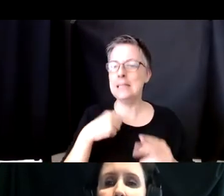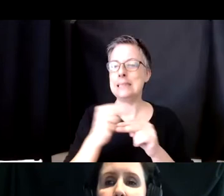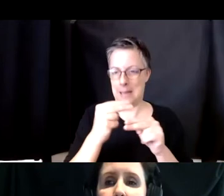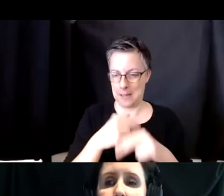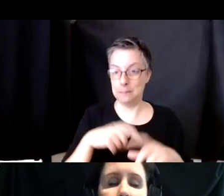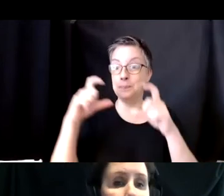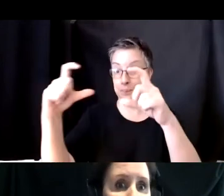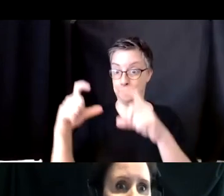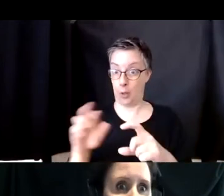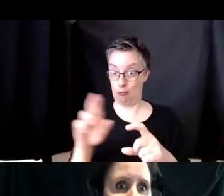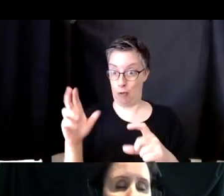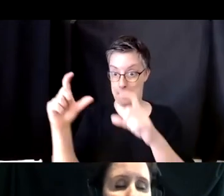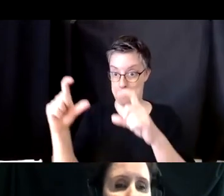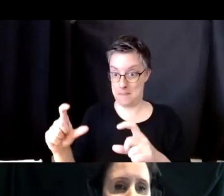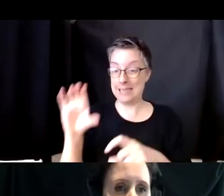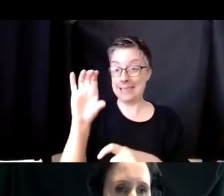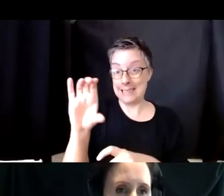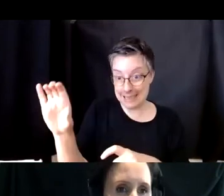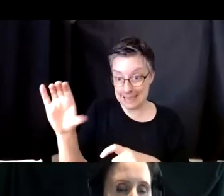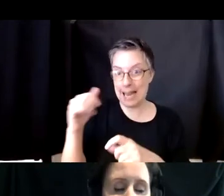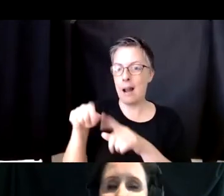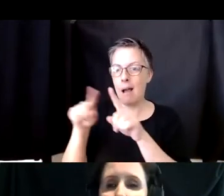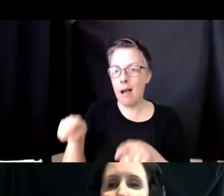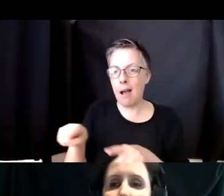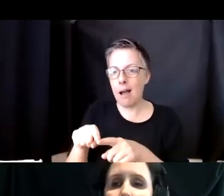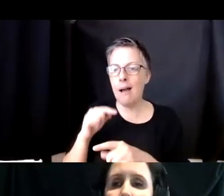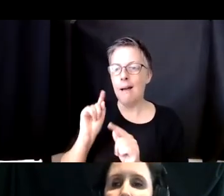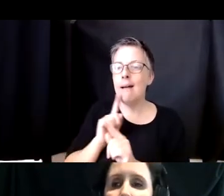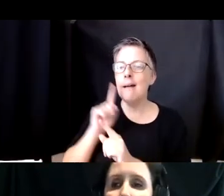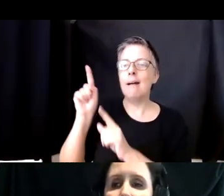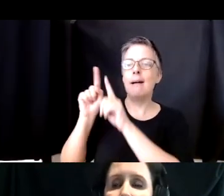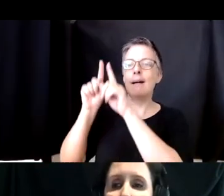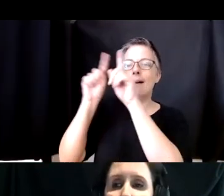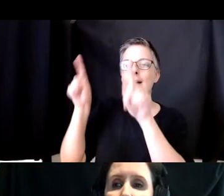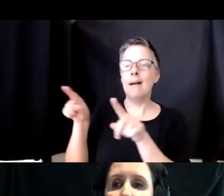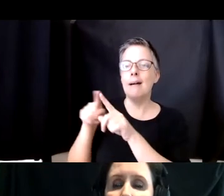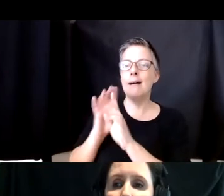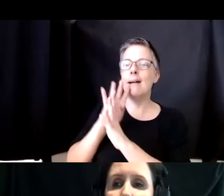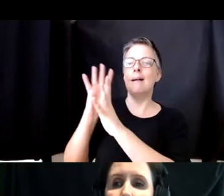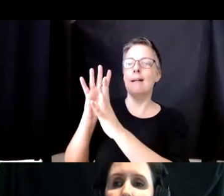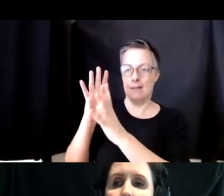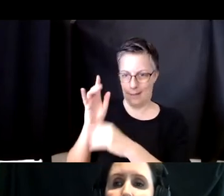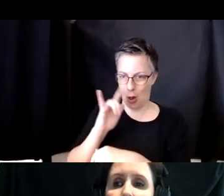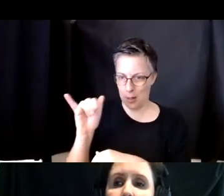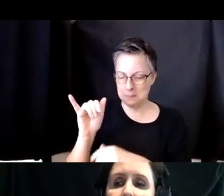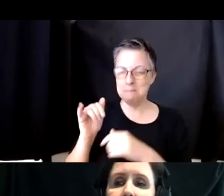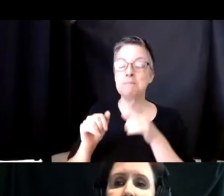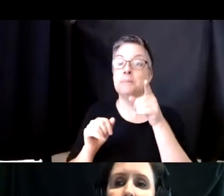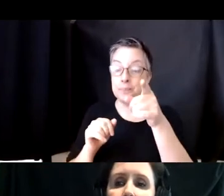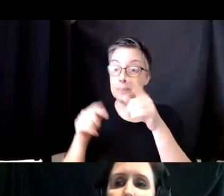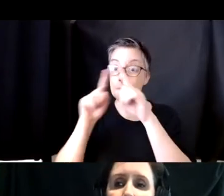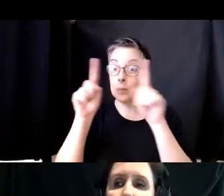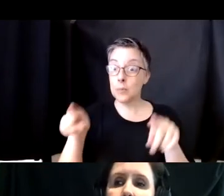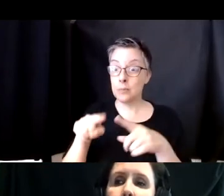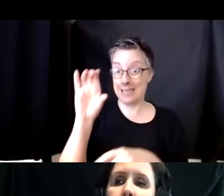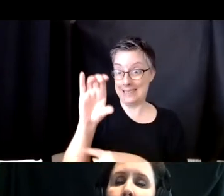are two logos for a closed caption. One is a closed caption logo in which inside